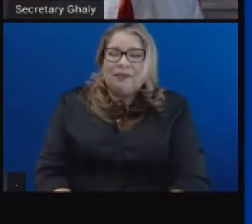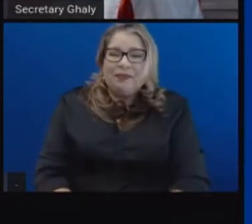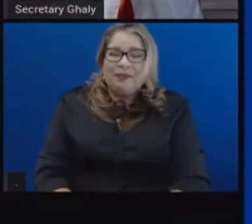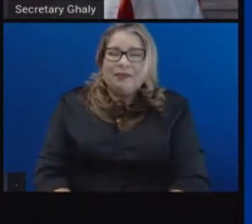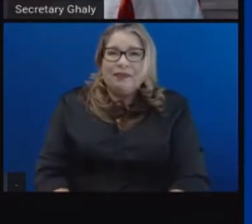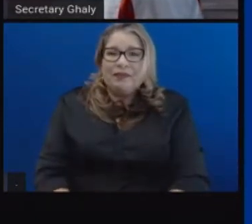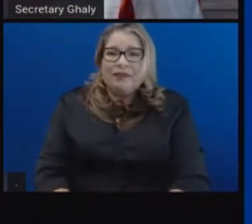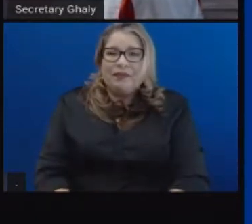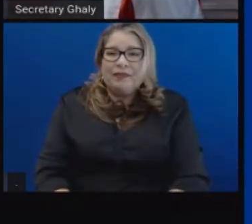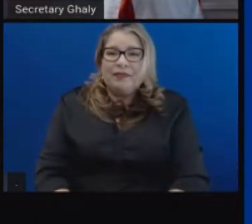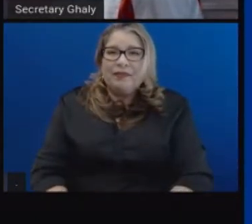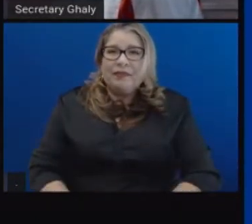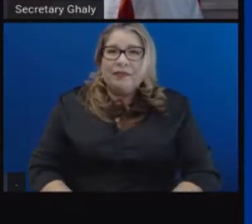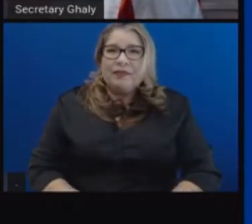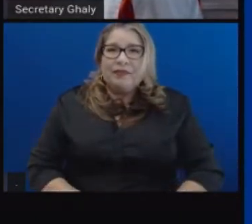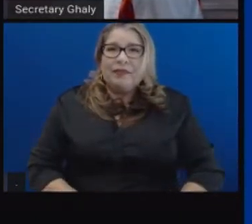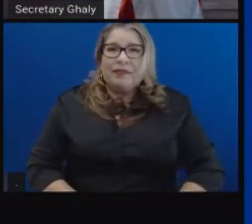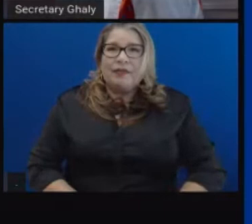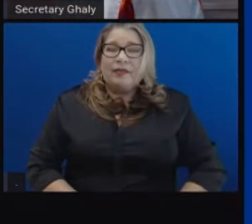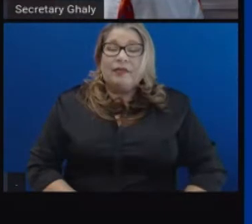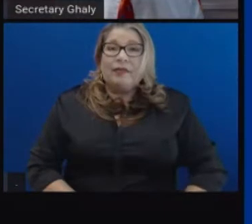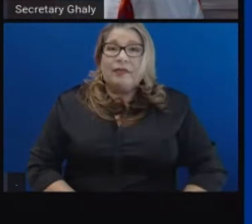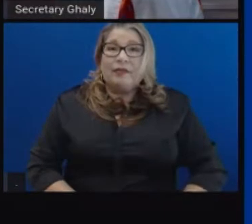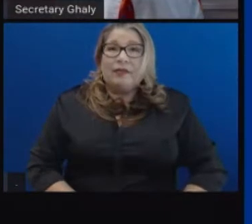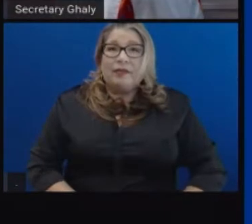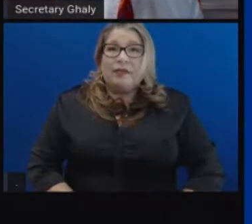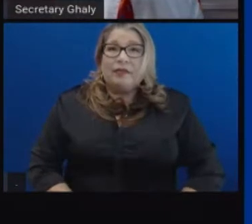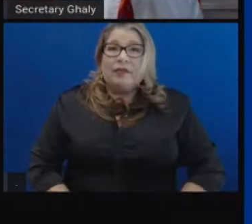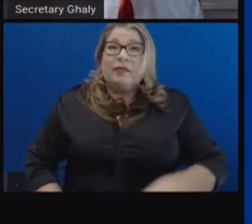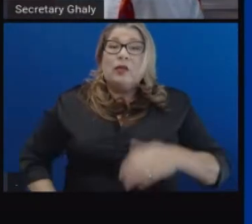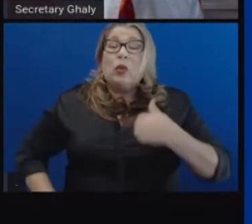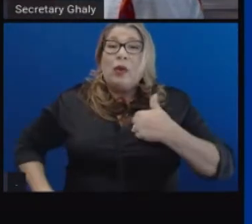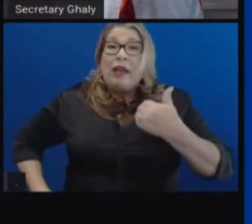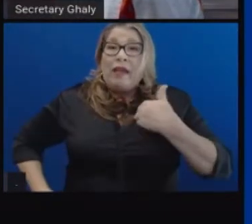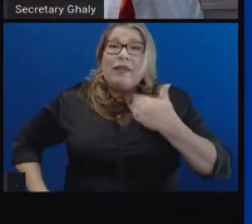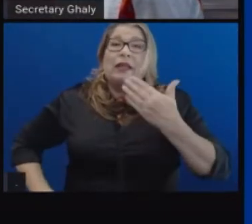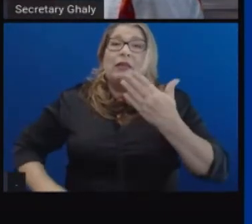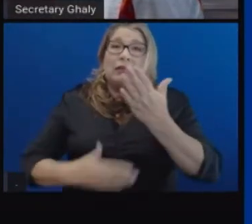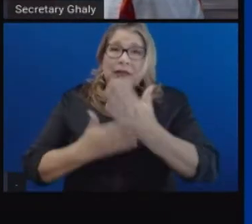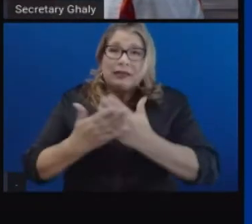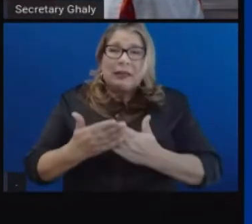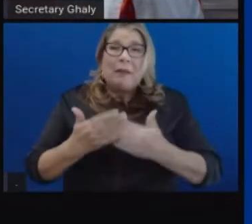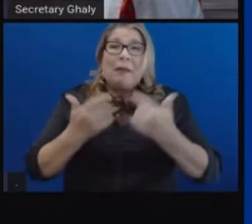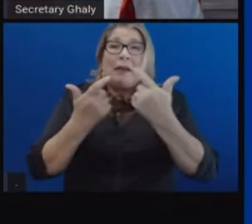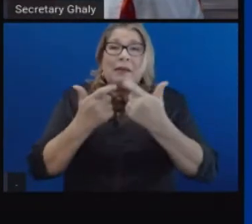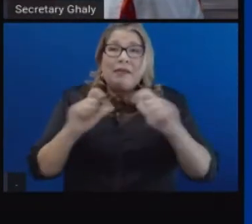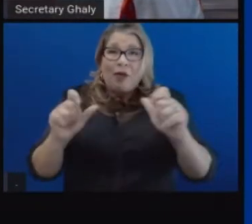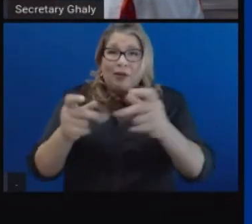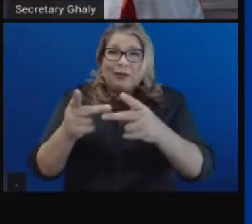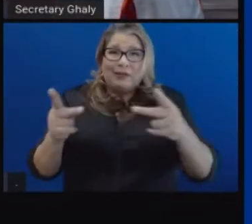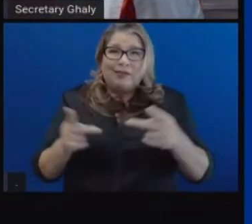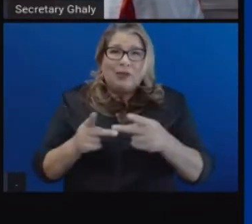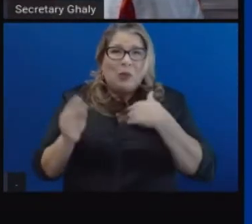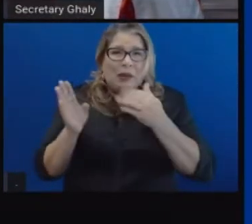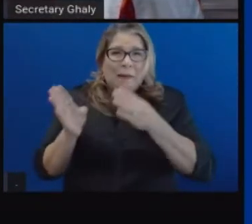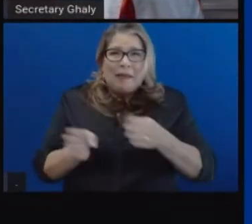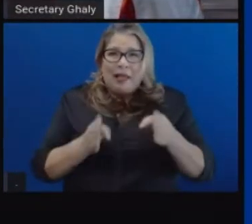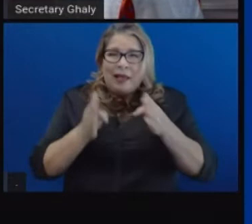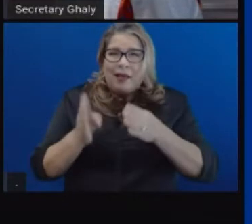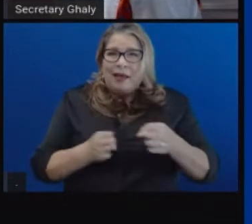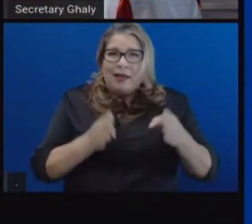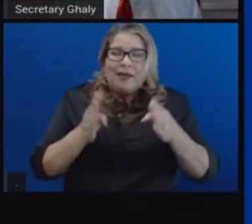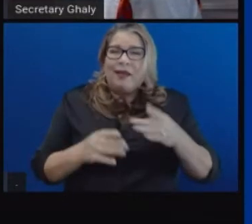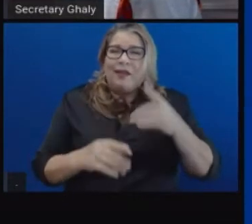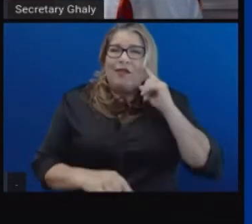some large-scale vaccination sites already in the planning: Dodger Stadium, Petco down in San